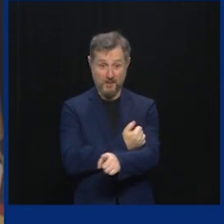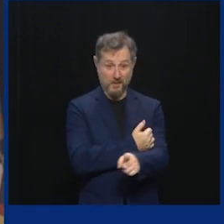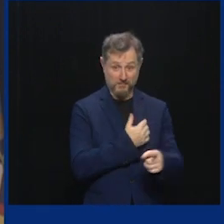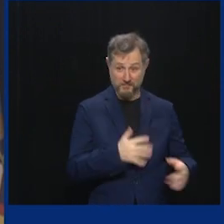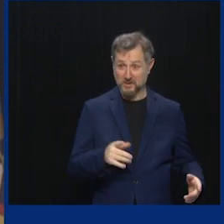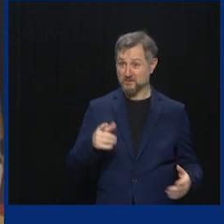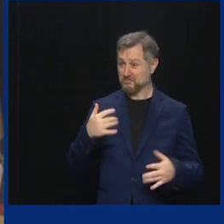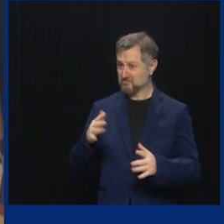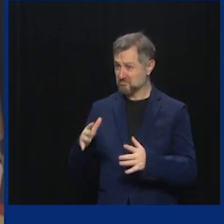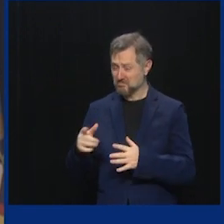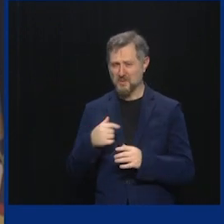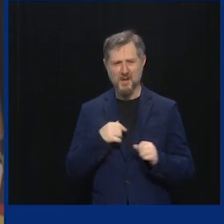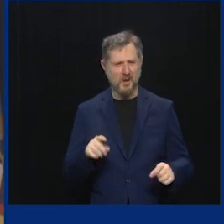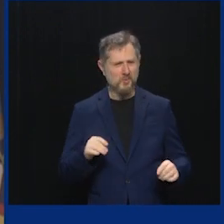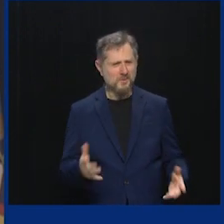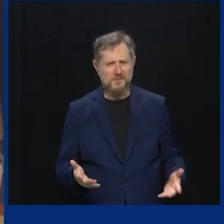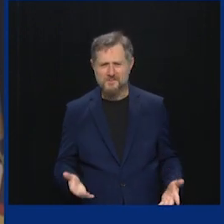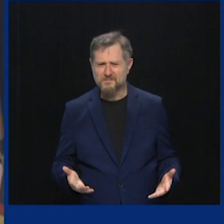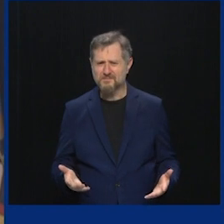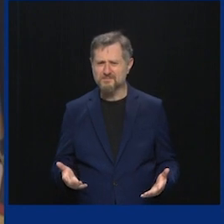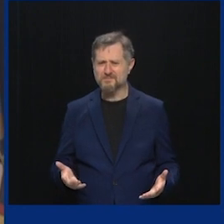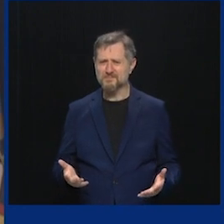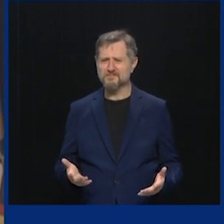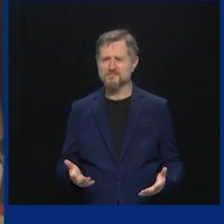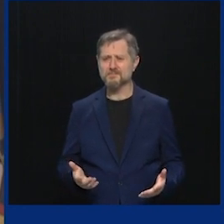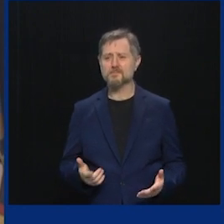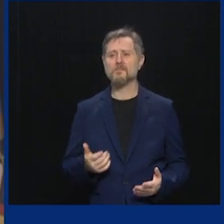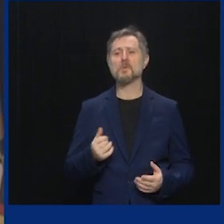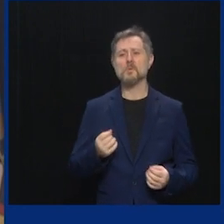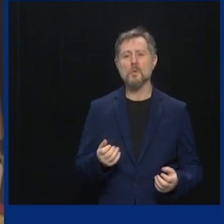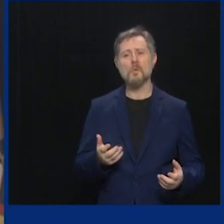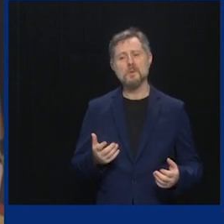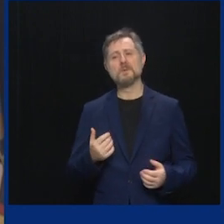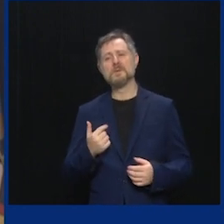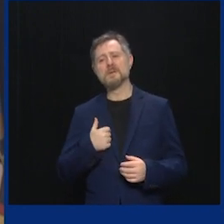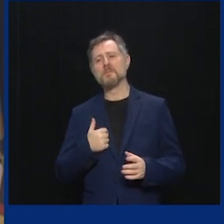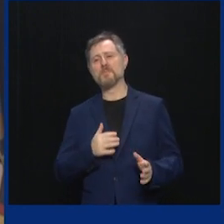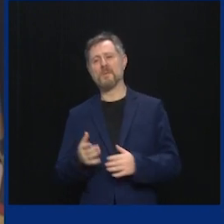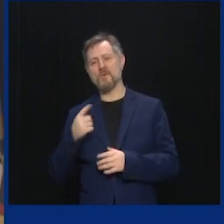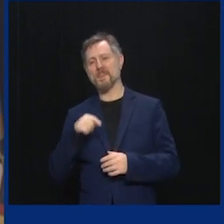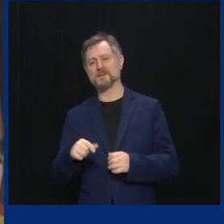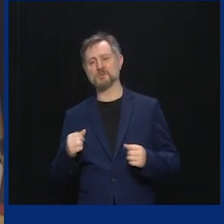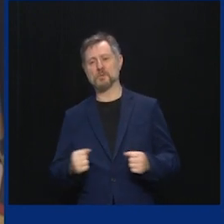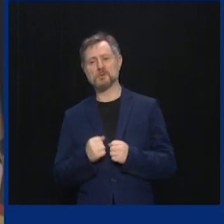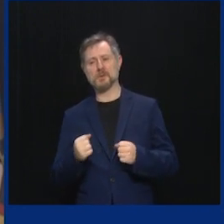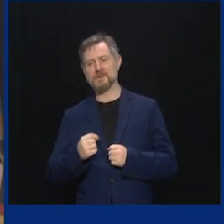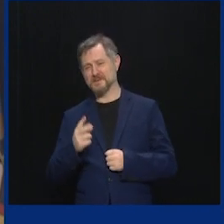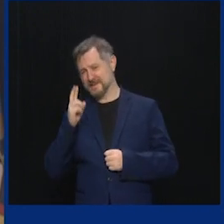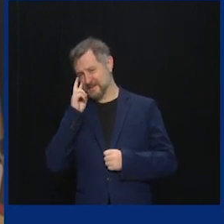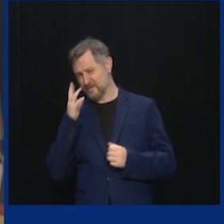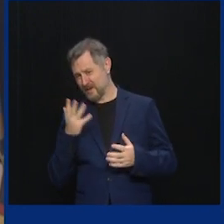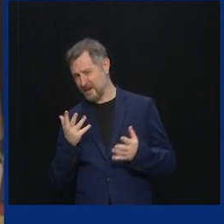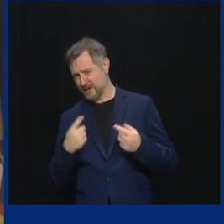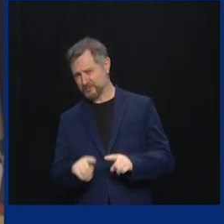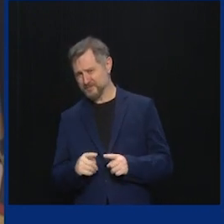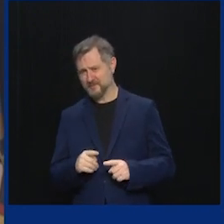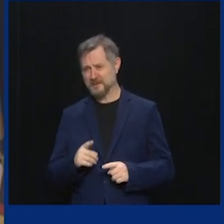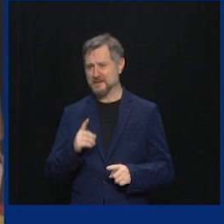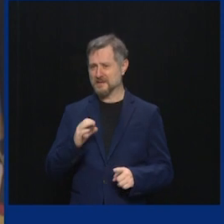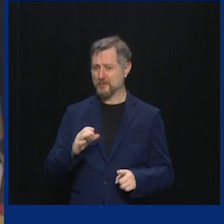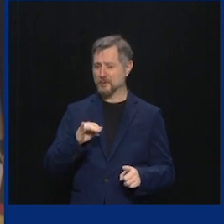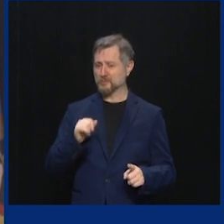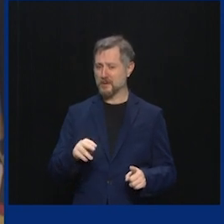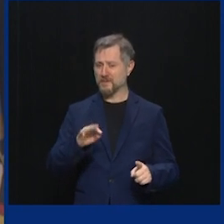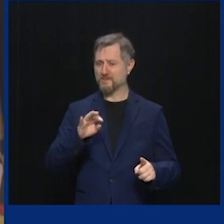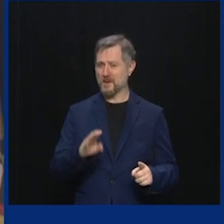through this season. We've said for a couple months, let's see how this winter surge plays out. In January, February, let's just assess.